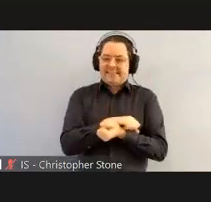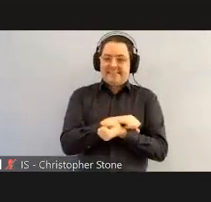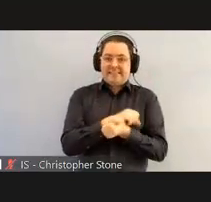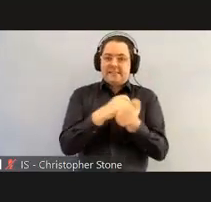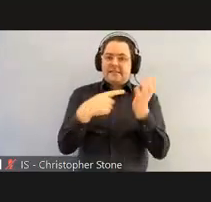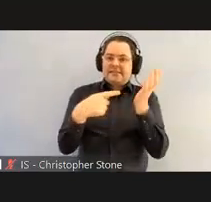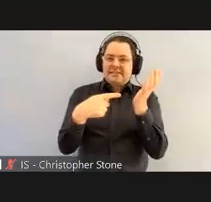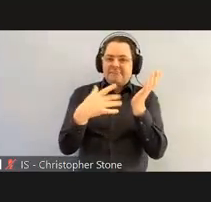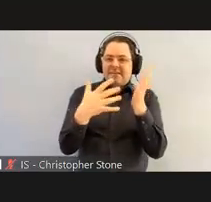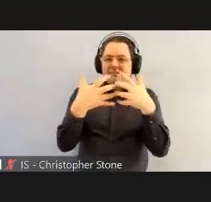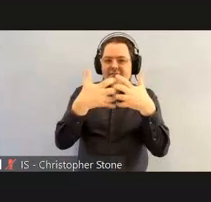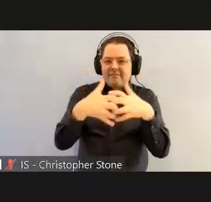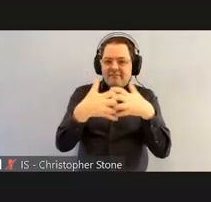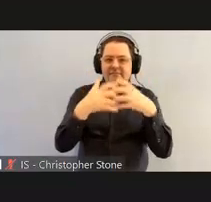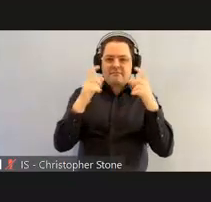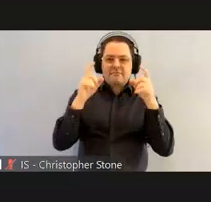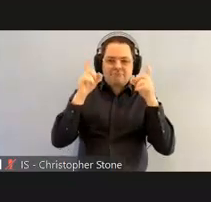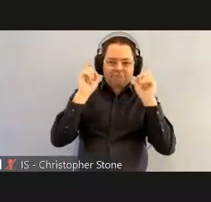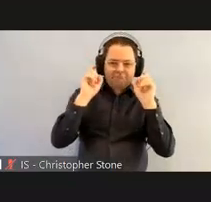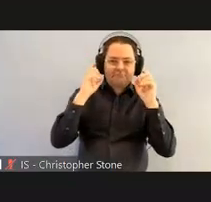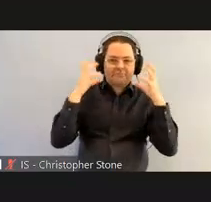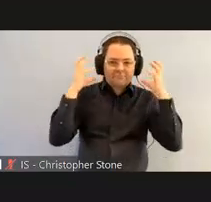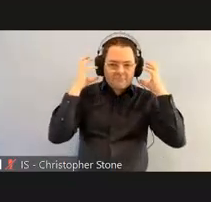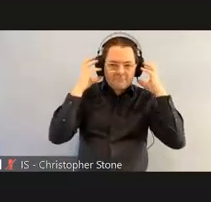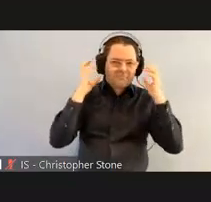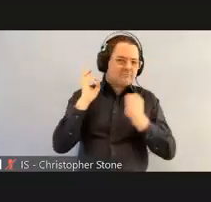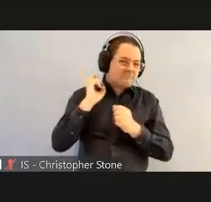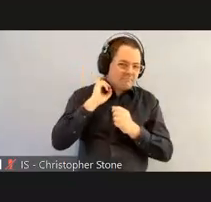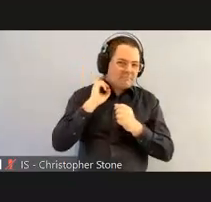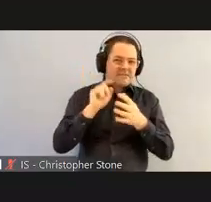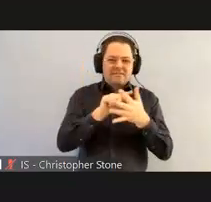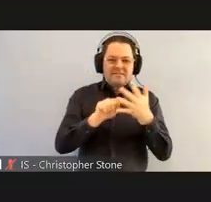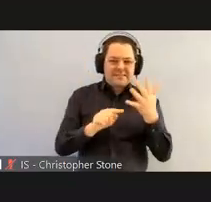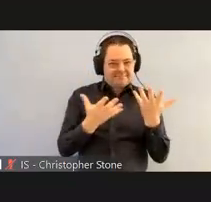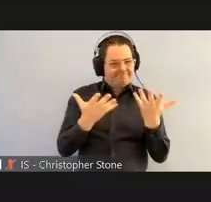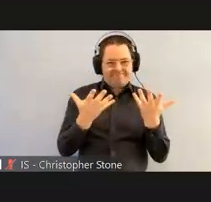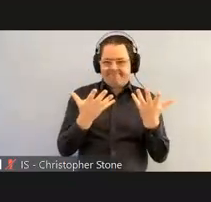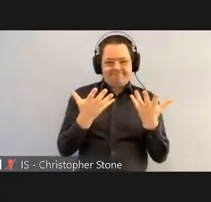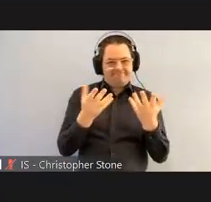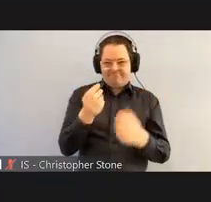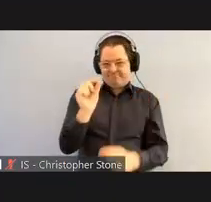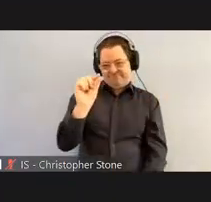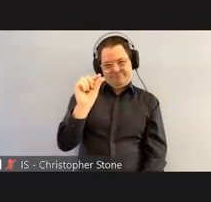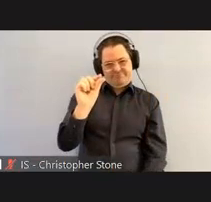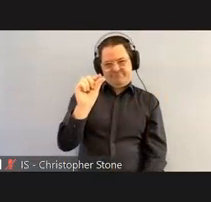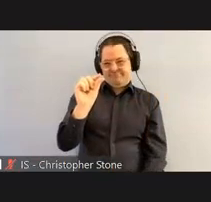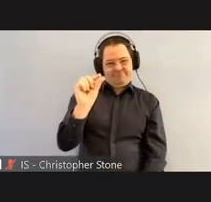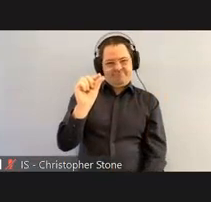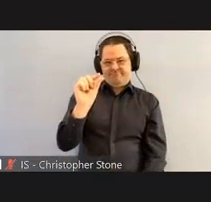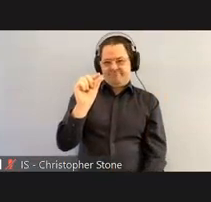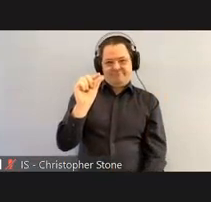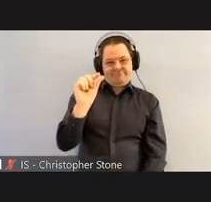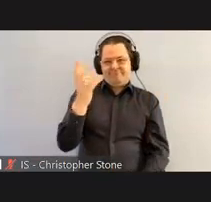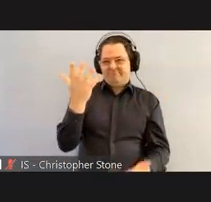technology assistive devices. As I said, we do not have, or we have